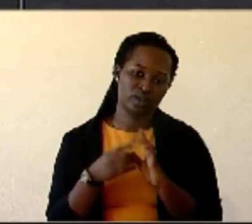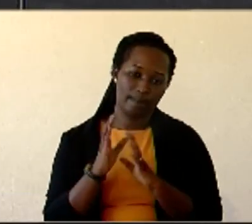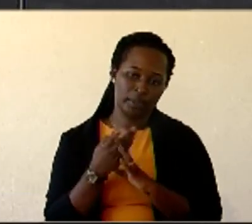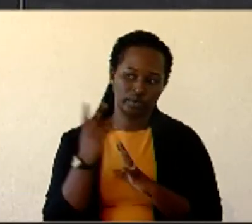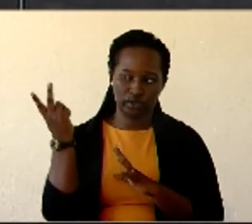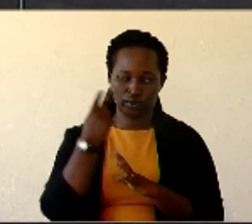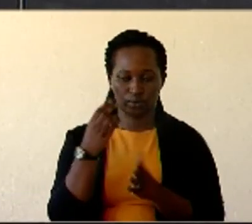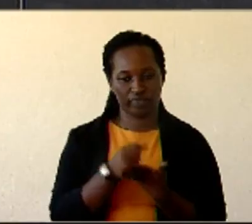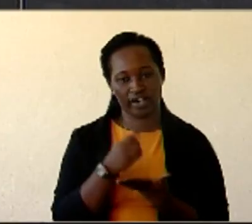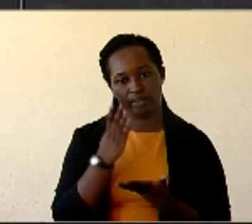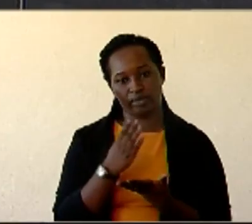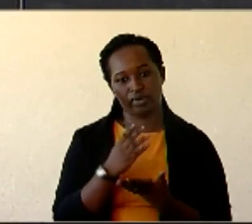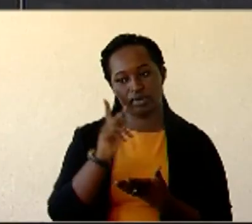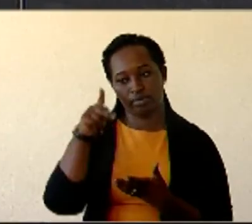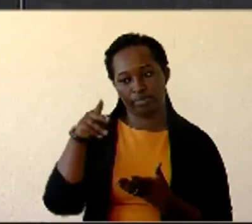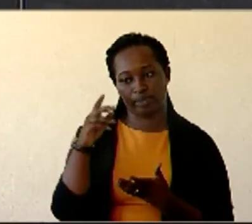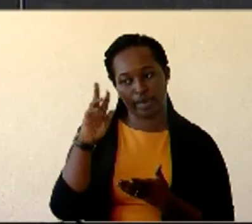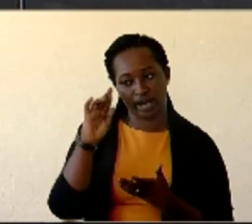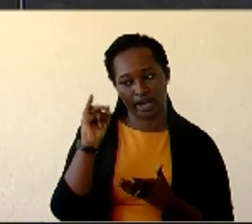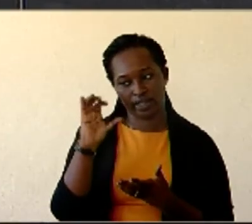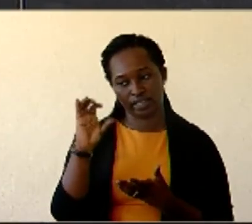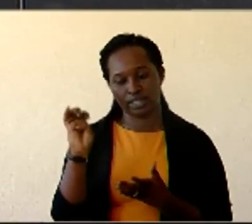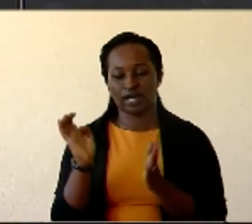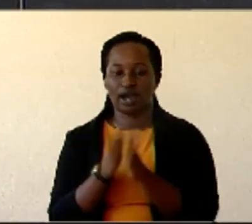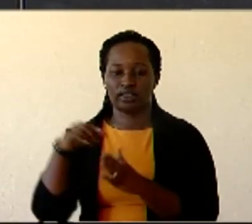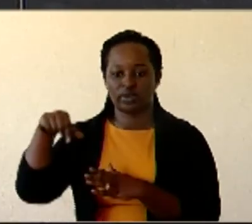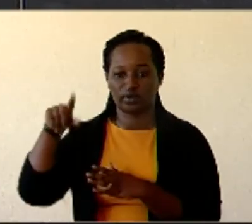two variables, price and quantity supplied,